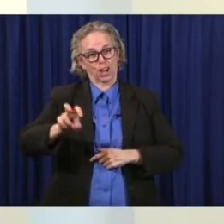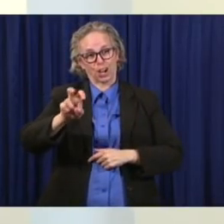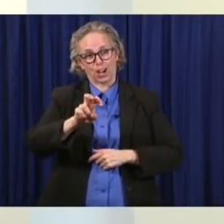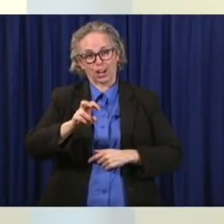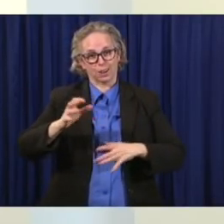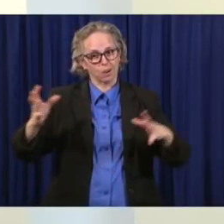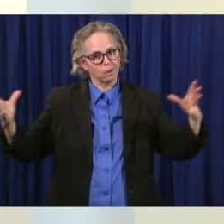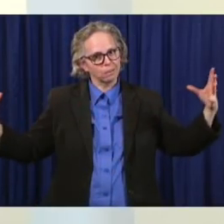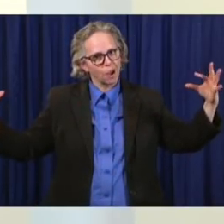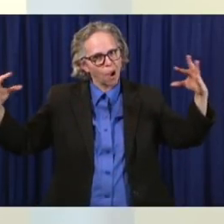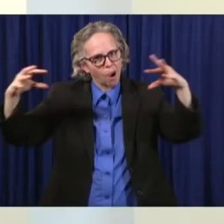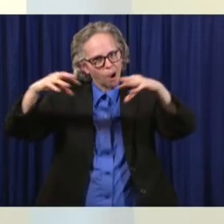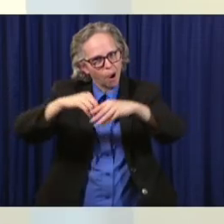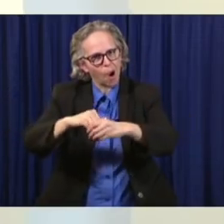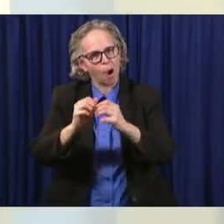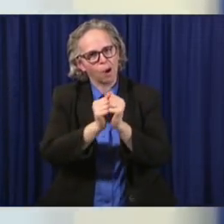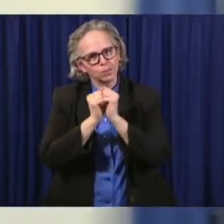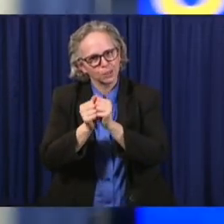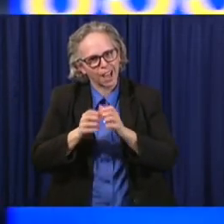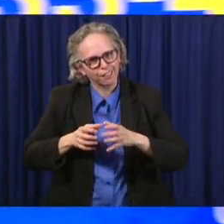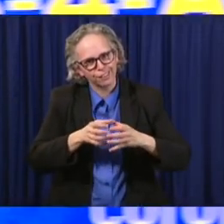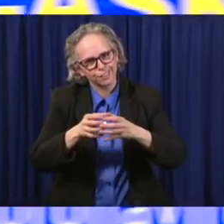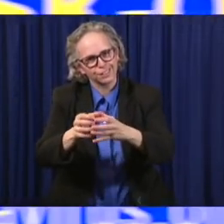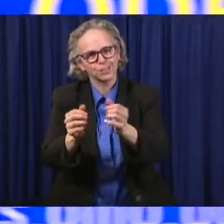with you every step of the way.